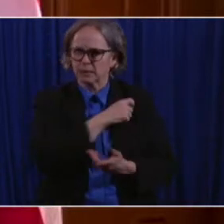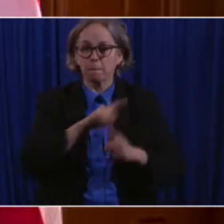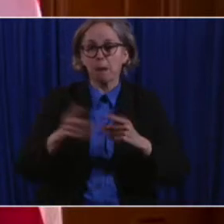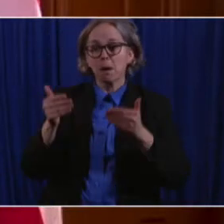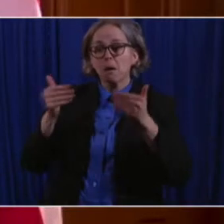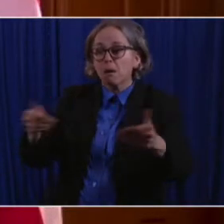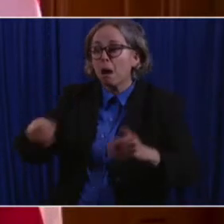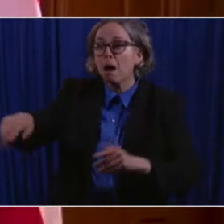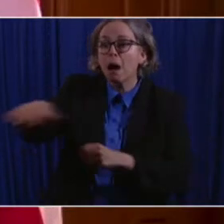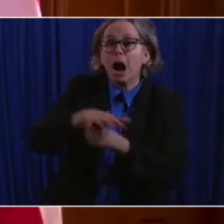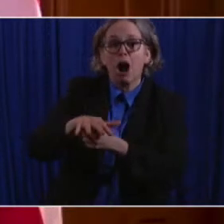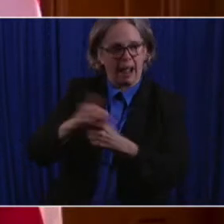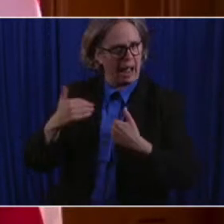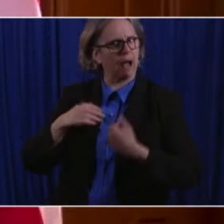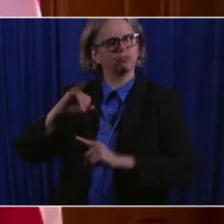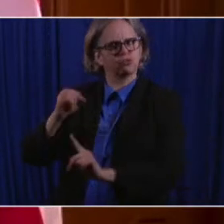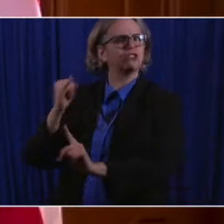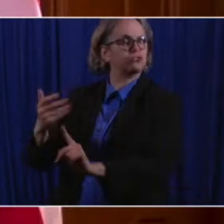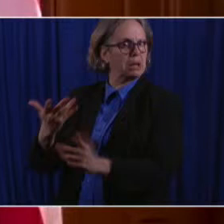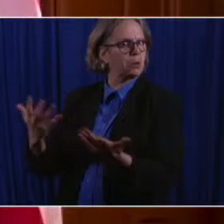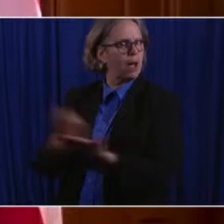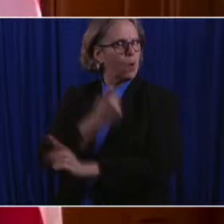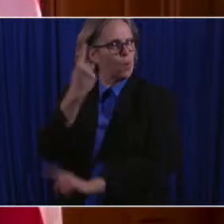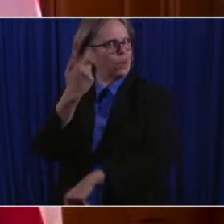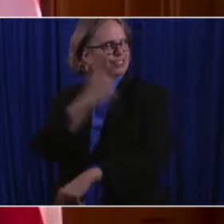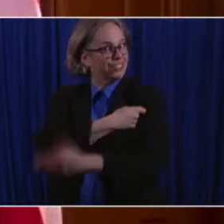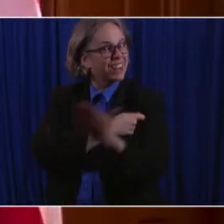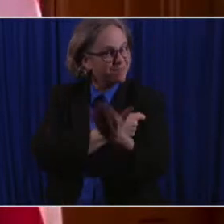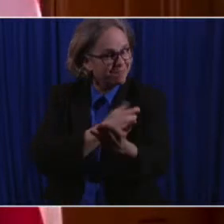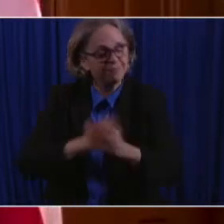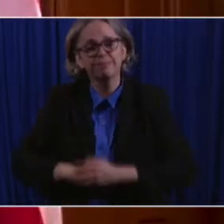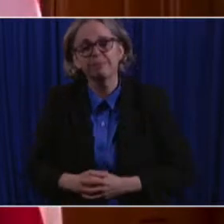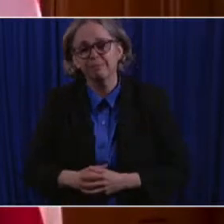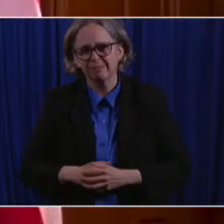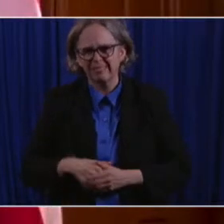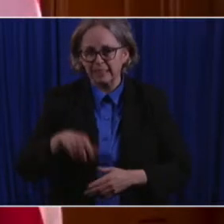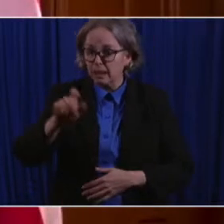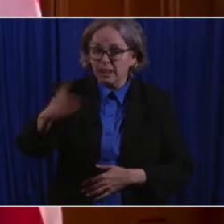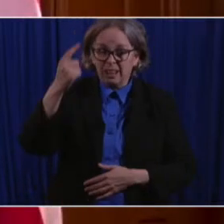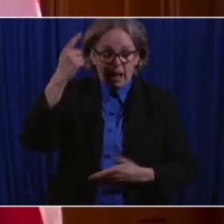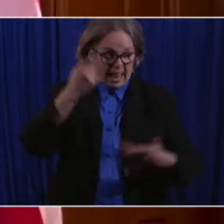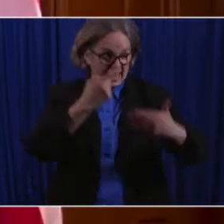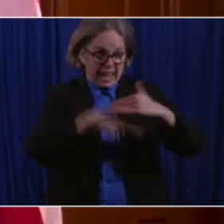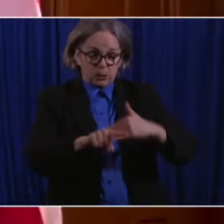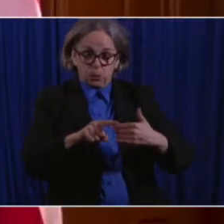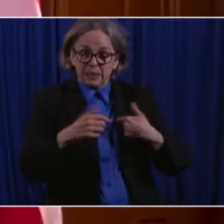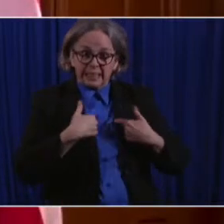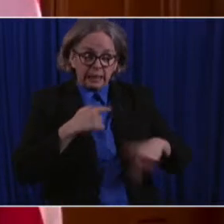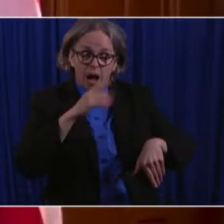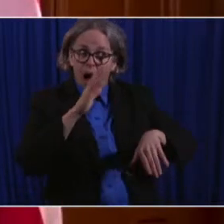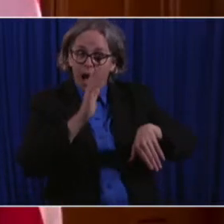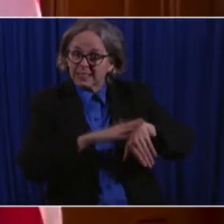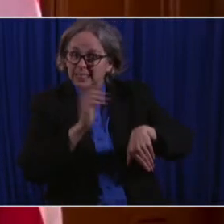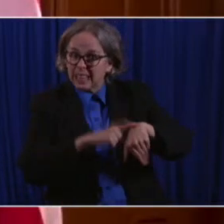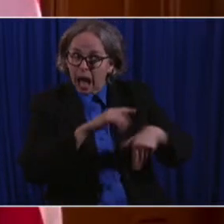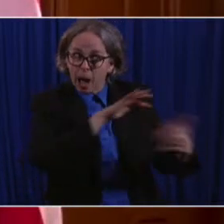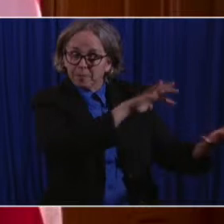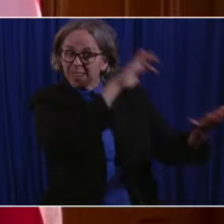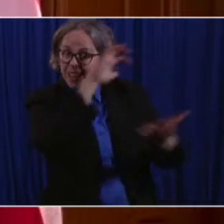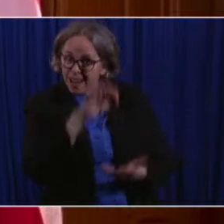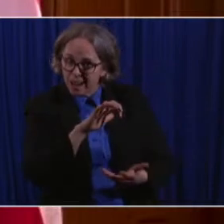Assuming the vaccine arrives on time next week, this all will start on Wednesday.